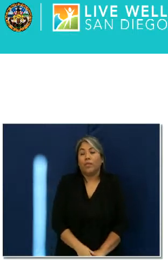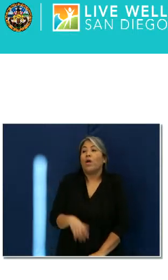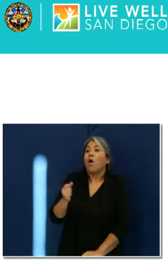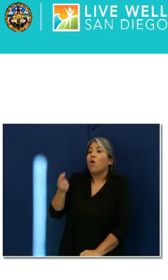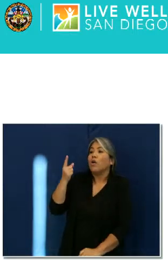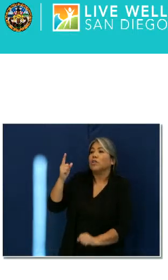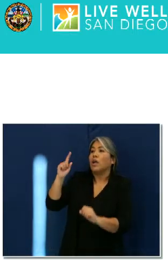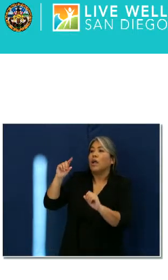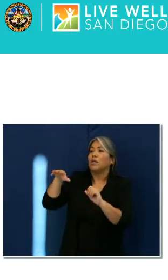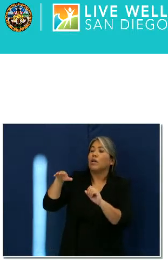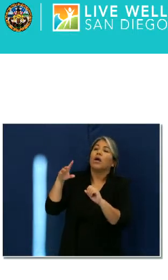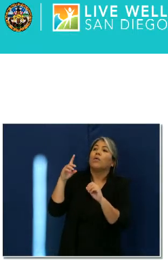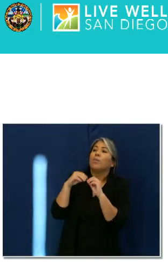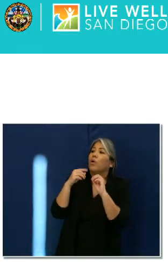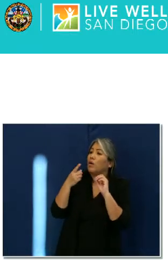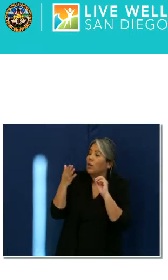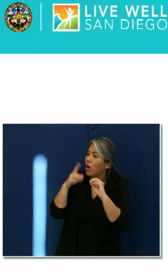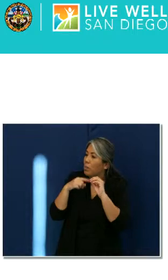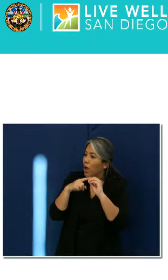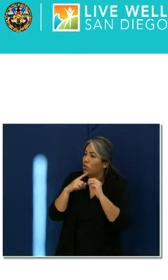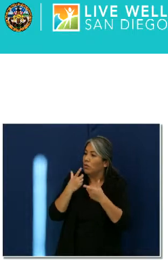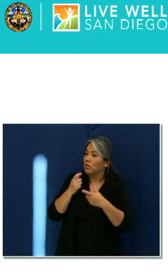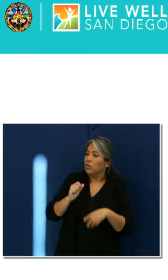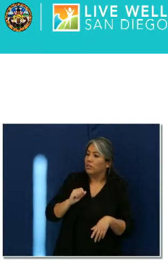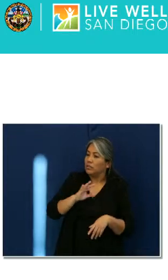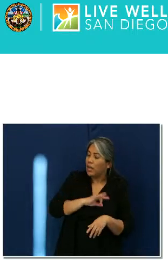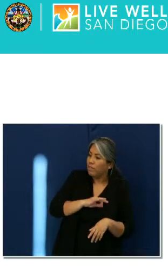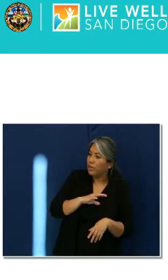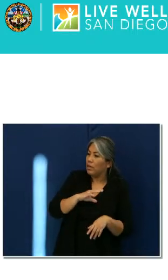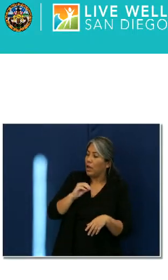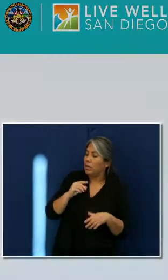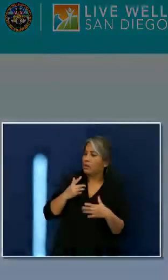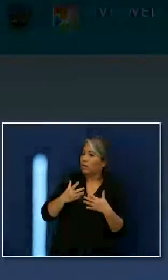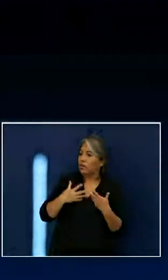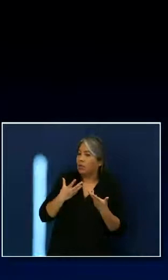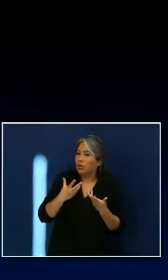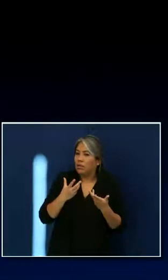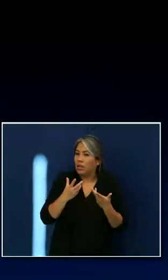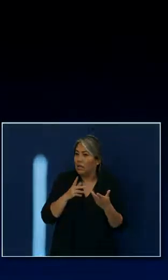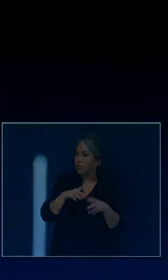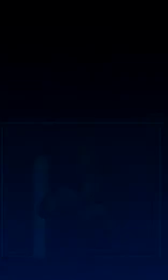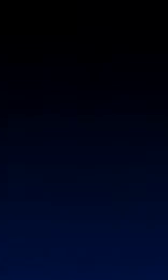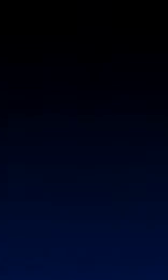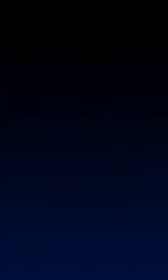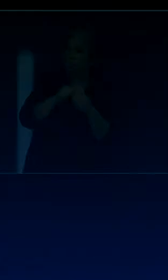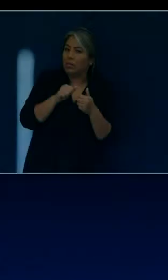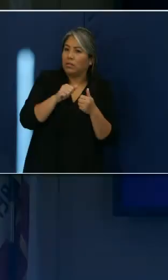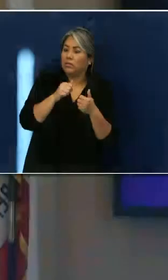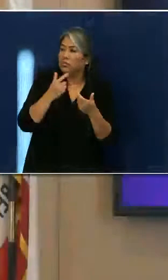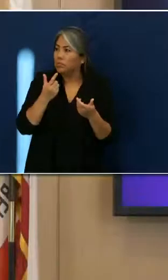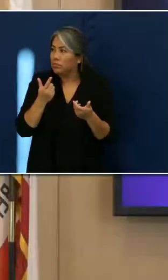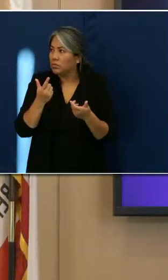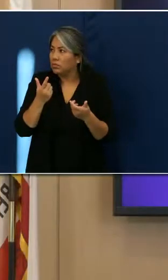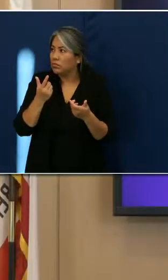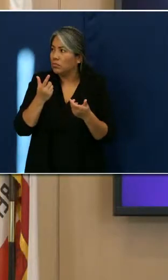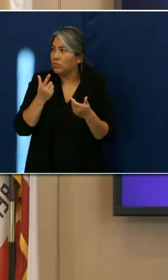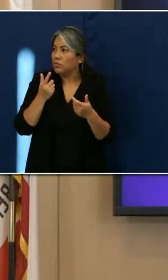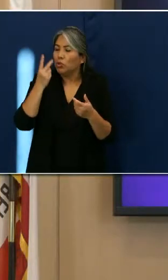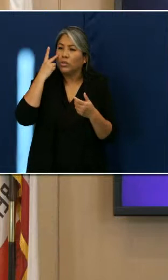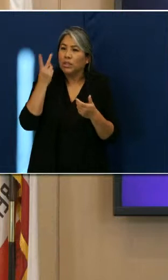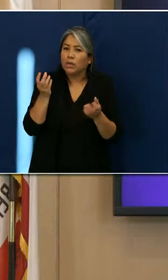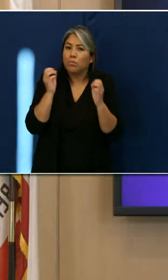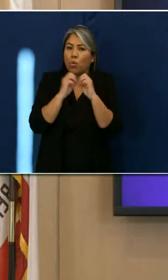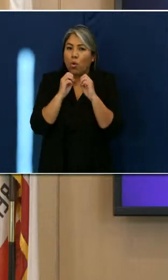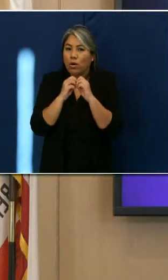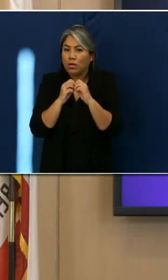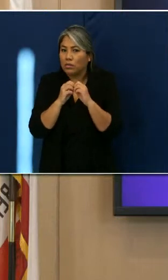Gotcha. And then I just one other about testing. I know the South is just a library site, moving to appointment only. Is that because you guys are just doing a ton more testing? I know that's